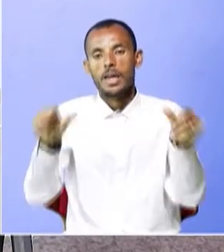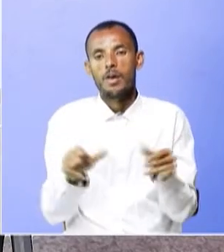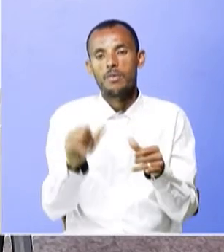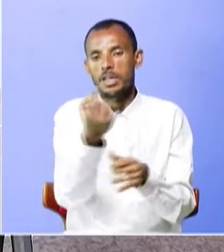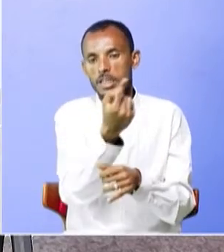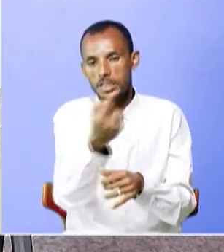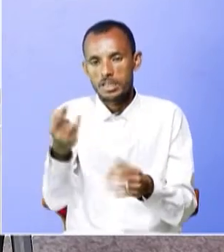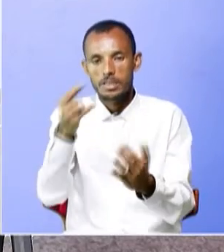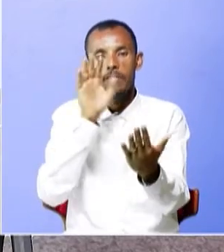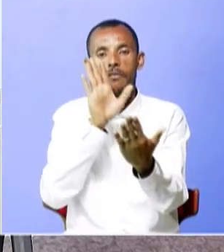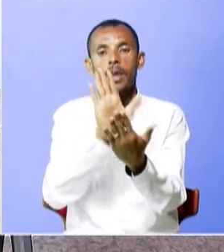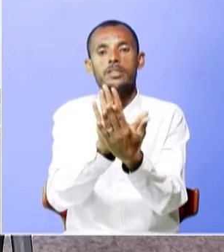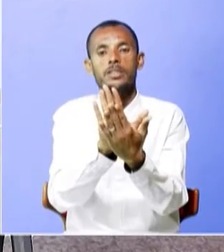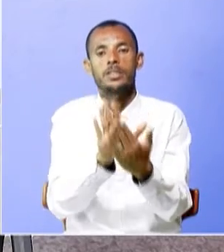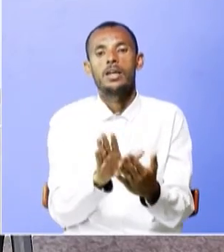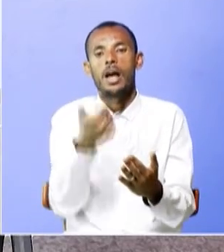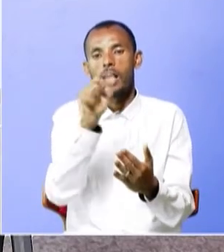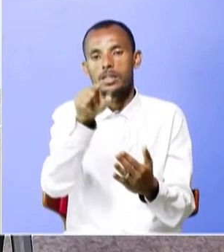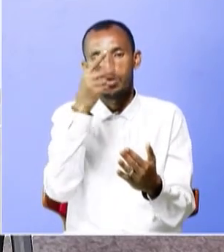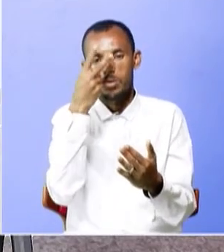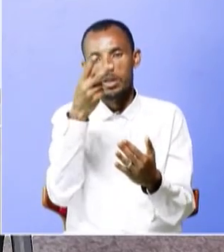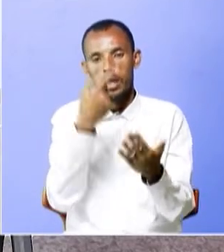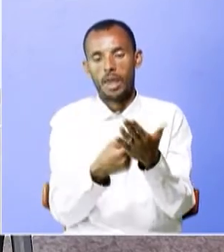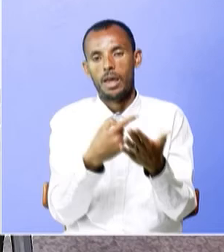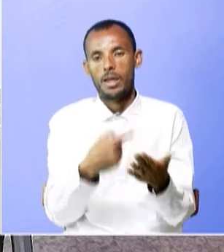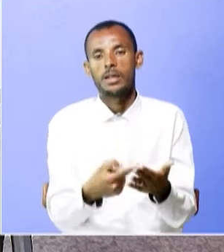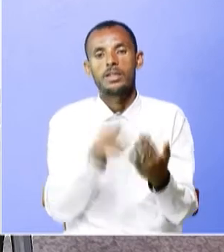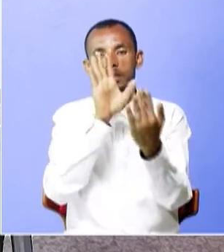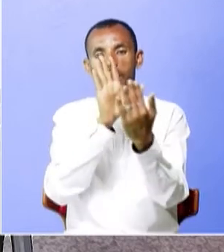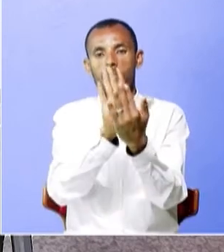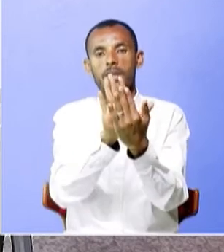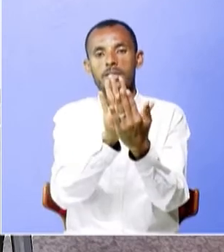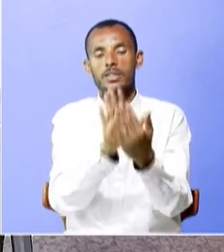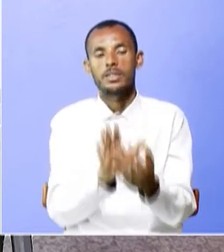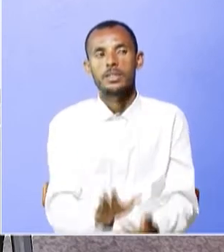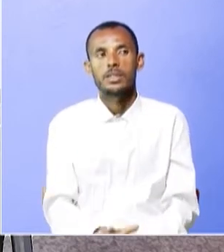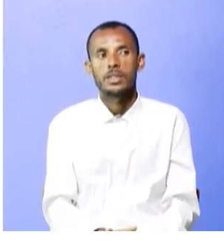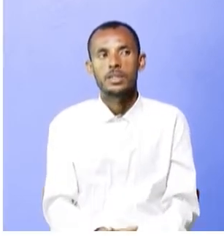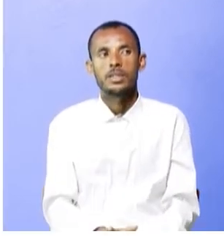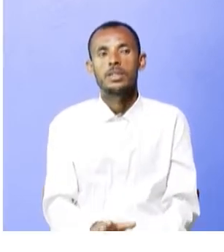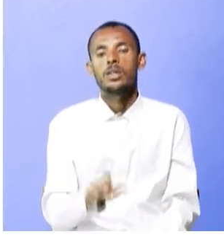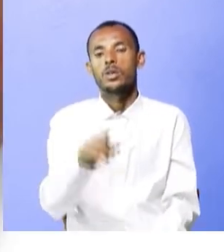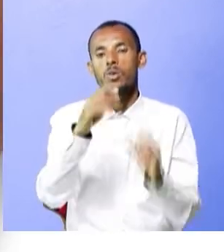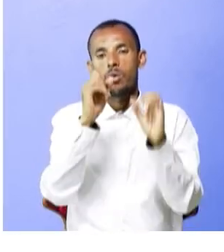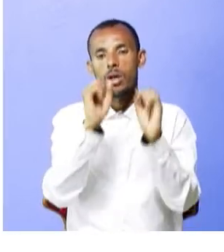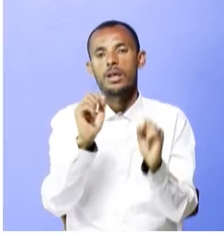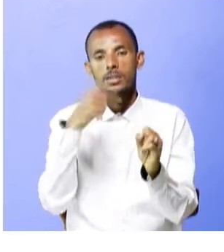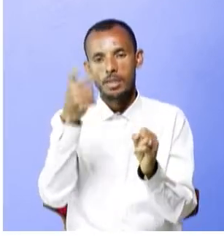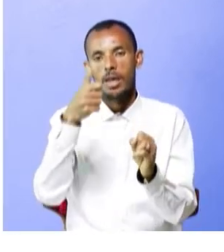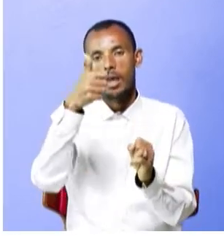each faces. So as you can see here, the faces, okay, you can say this is